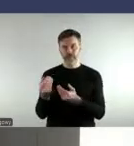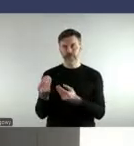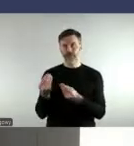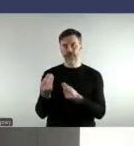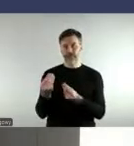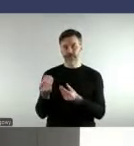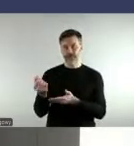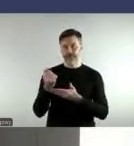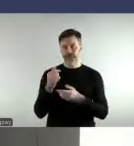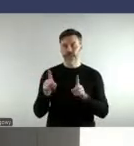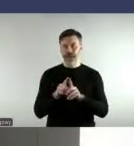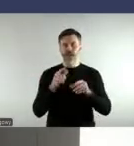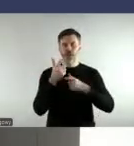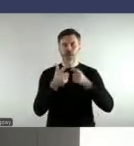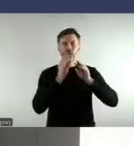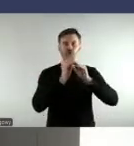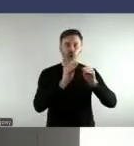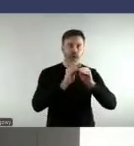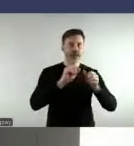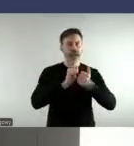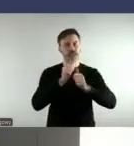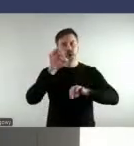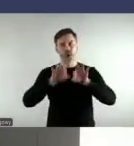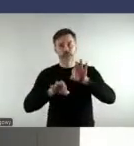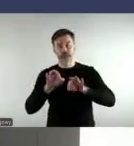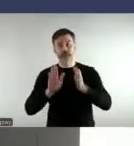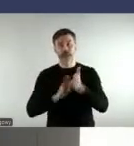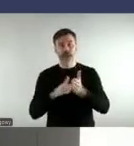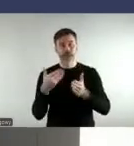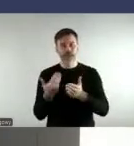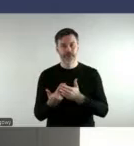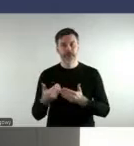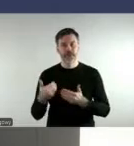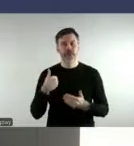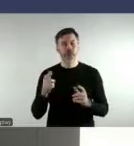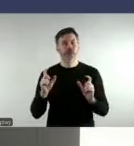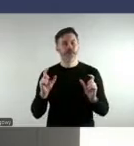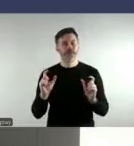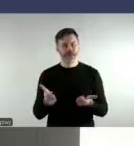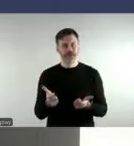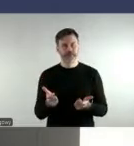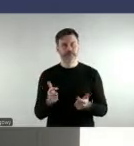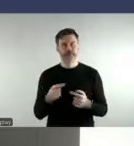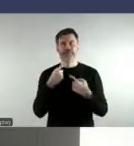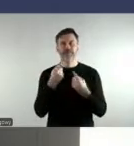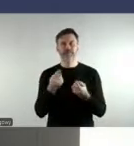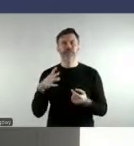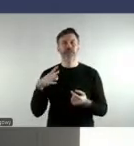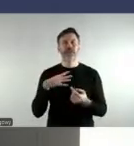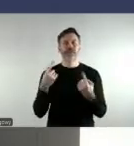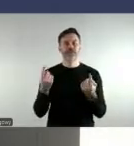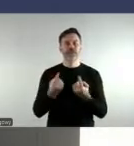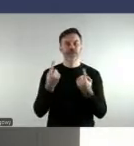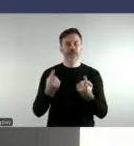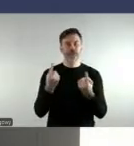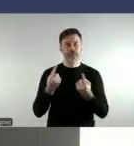resources that can supplement our activity and to provide us with this soft component, trainings and getting new skills. We can